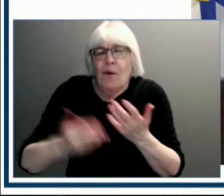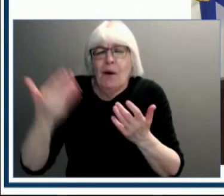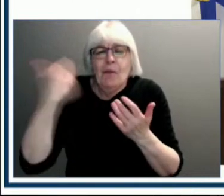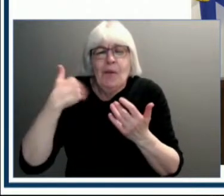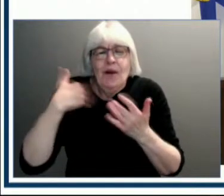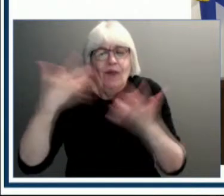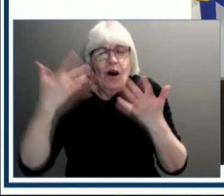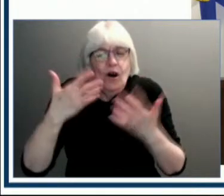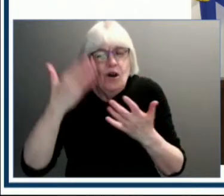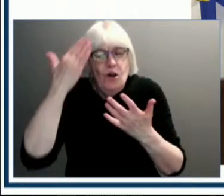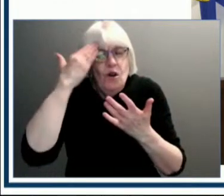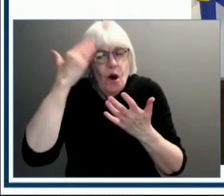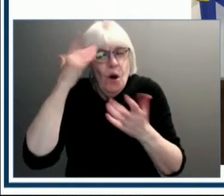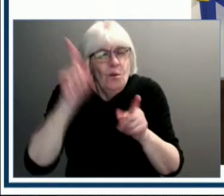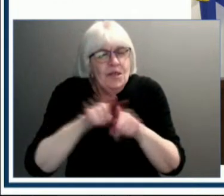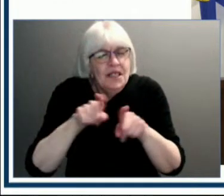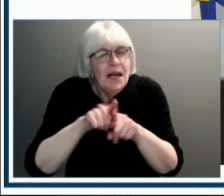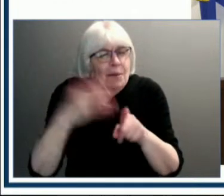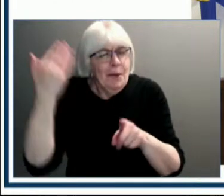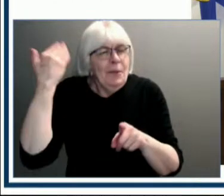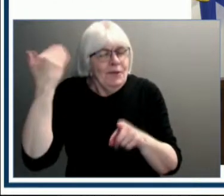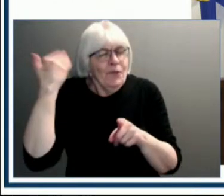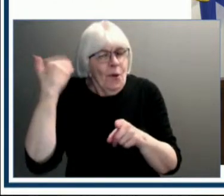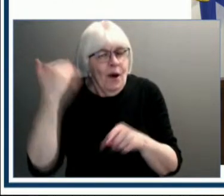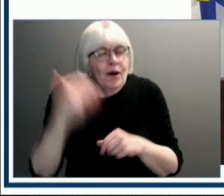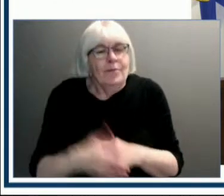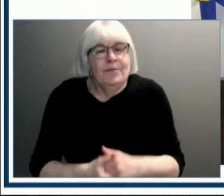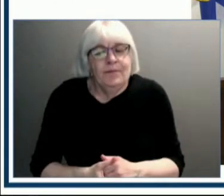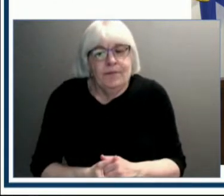go to Gareth Hampshire from CBC. Go ahead, Gareth.